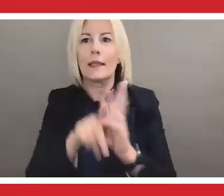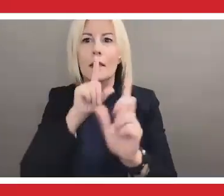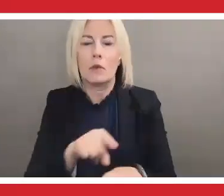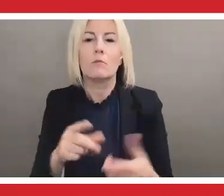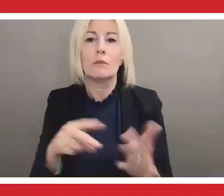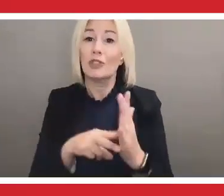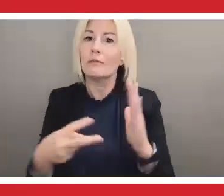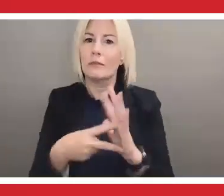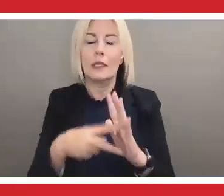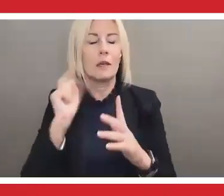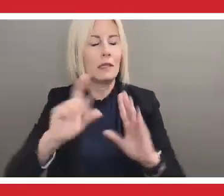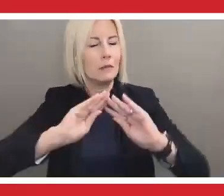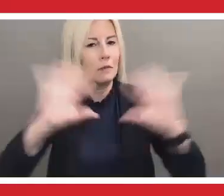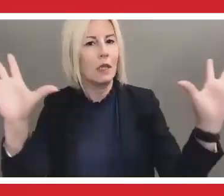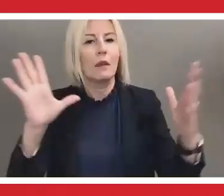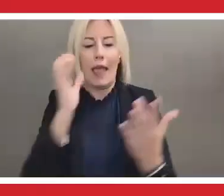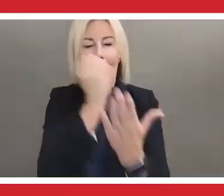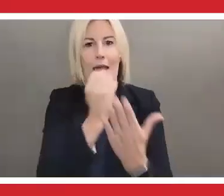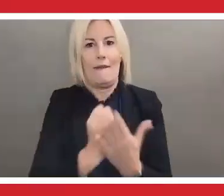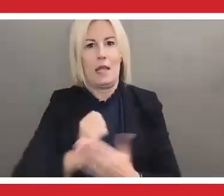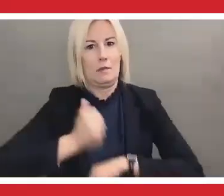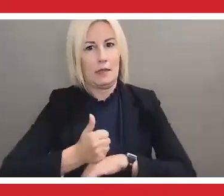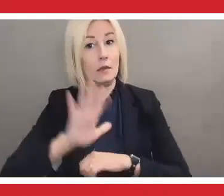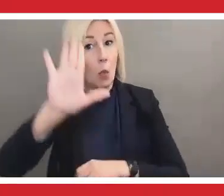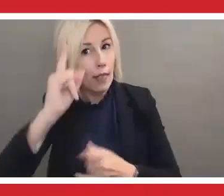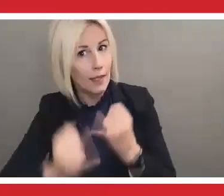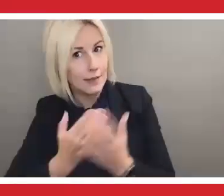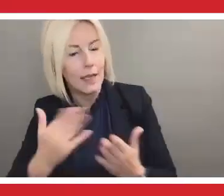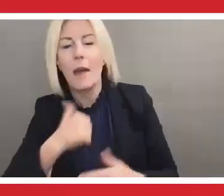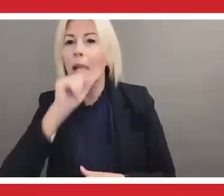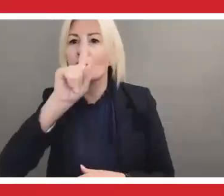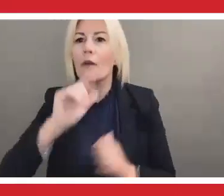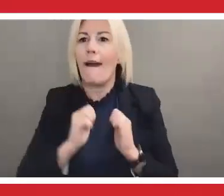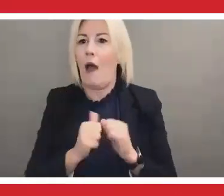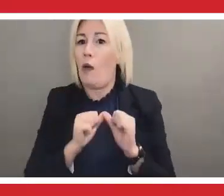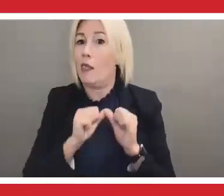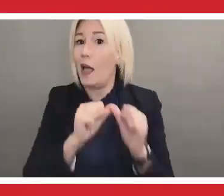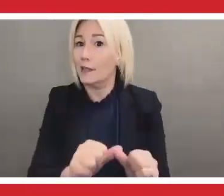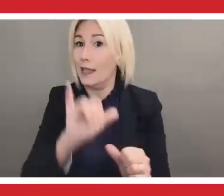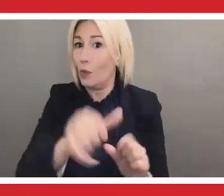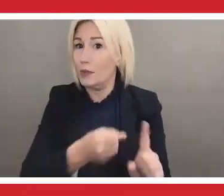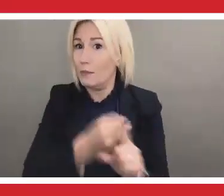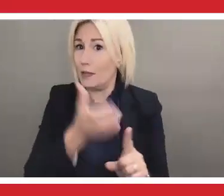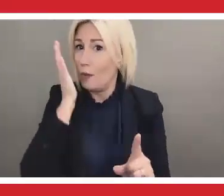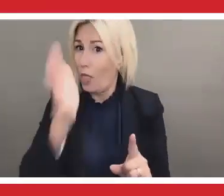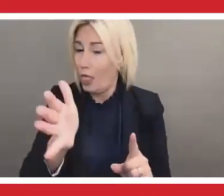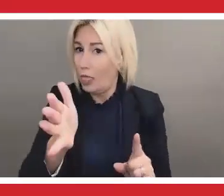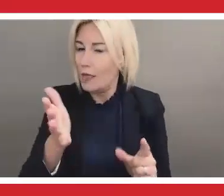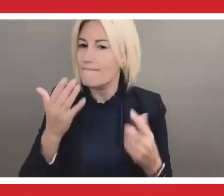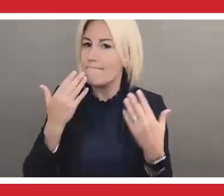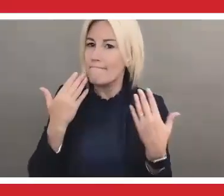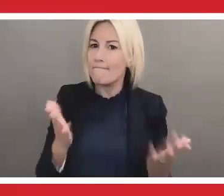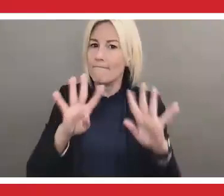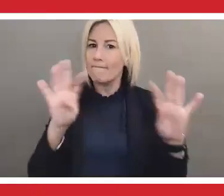and evidence-based. One last thing, though, I'm not certain how lasting all of those impacts are, because I think there's a sort